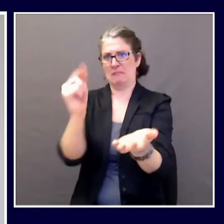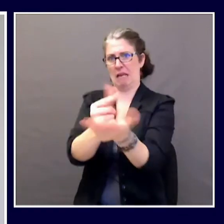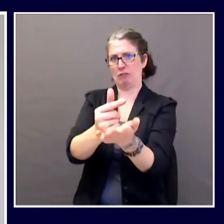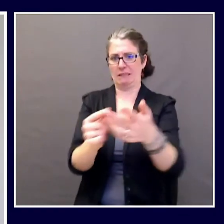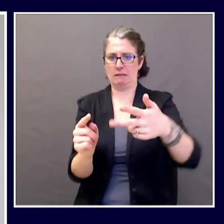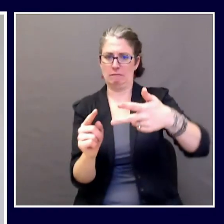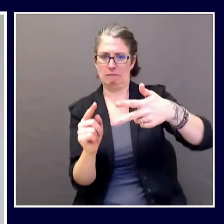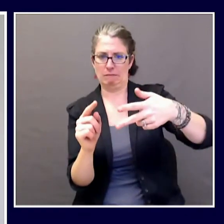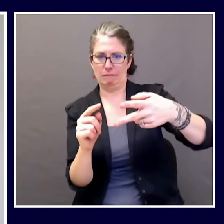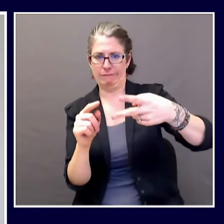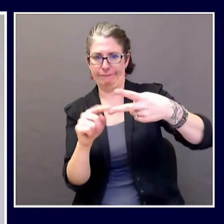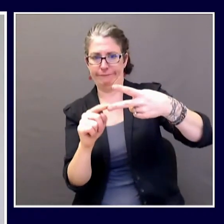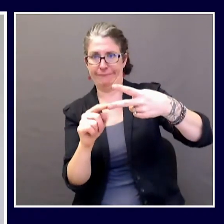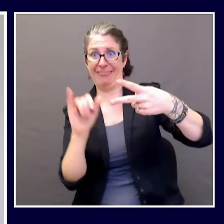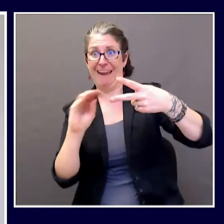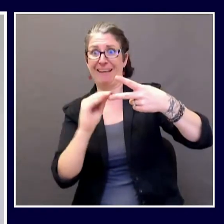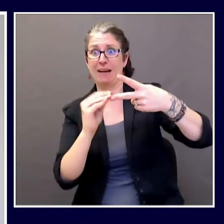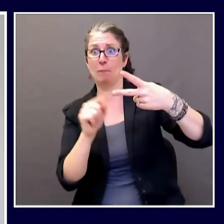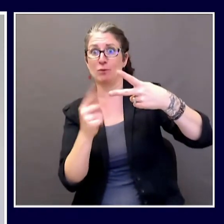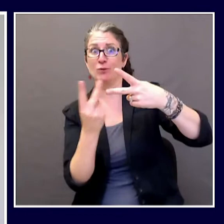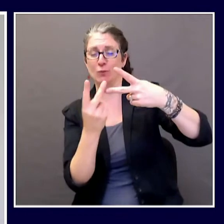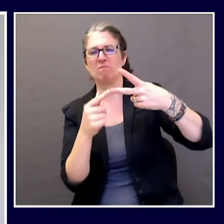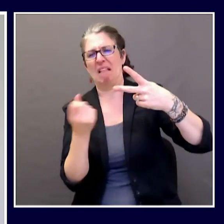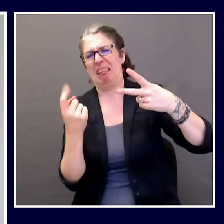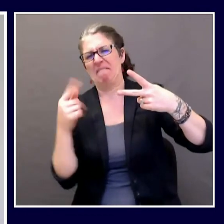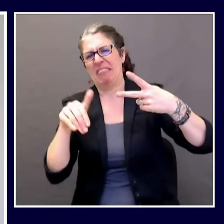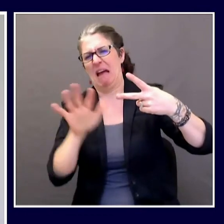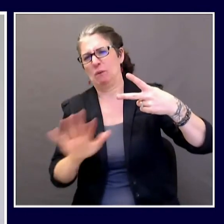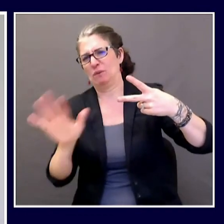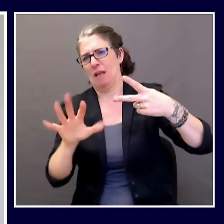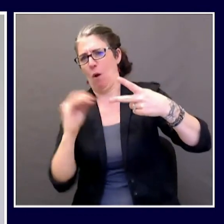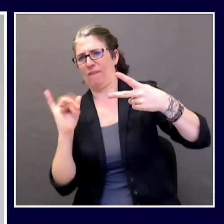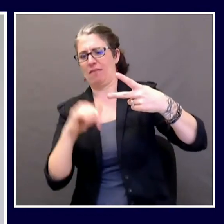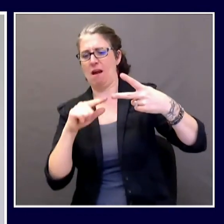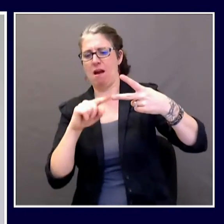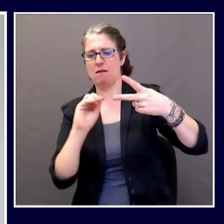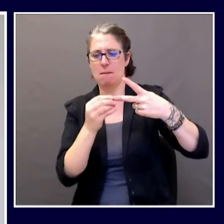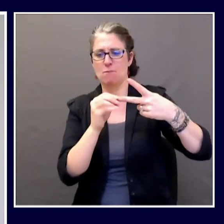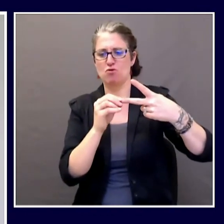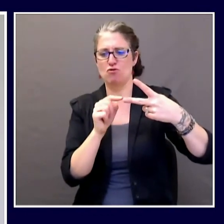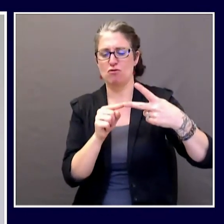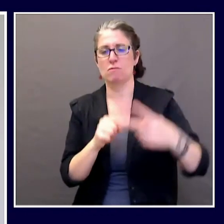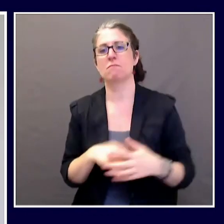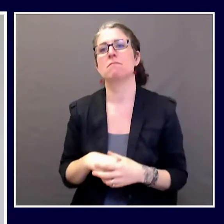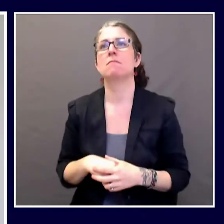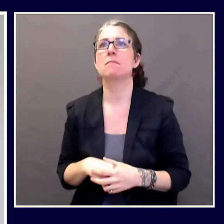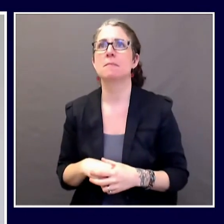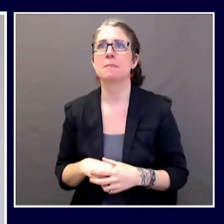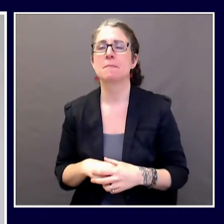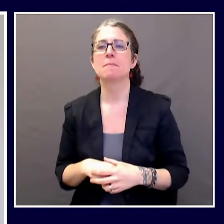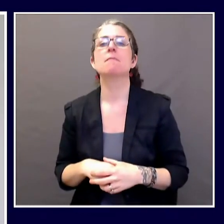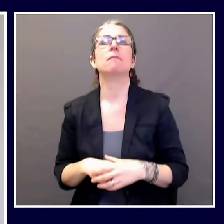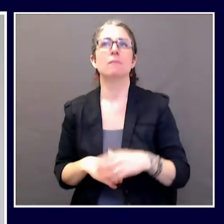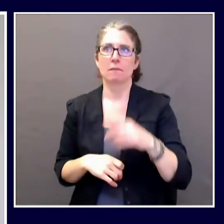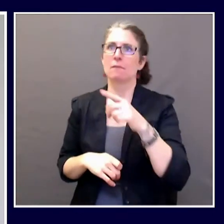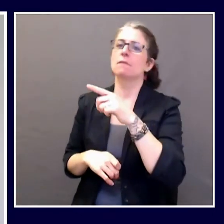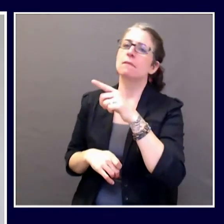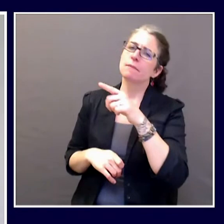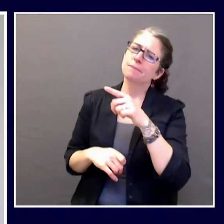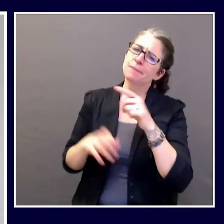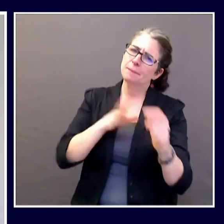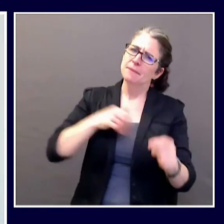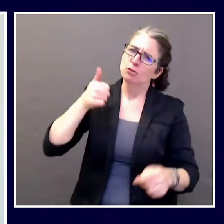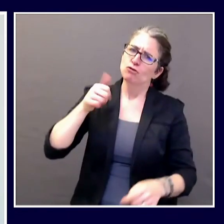then a question probably for Commissioner Lambrou, although of course, Dr. Shah, you can weigh in too. The federal coronavirus bill that just